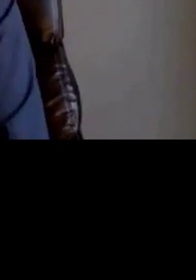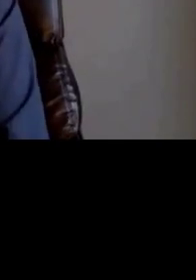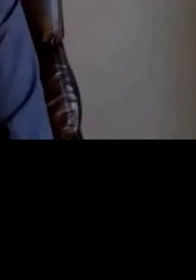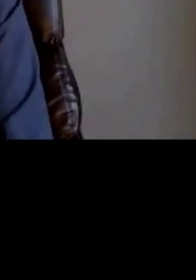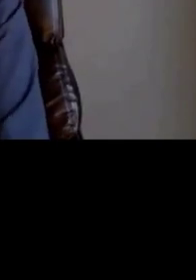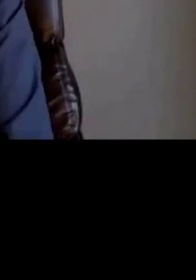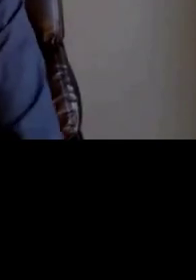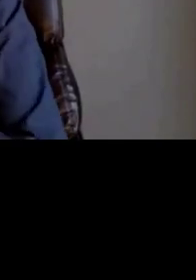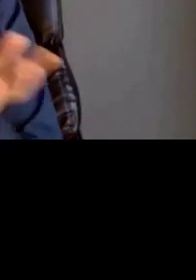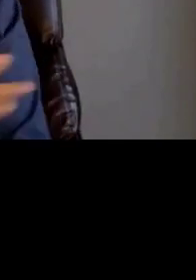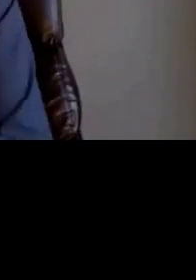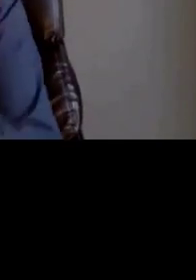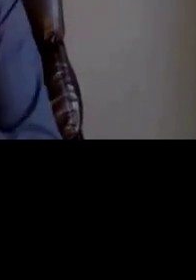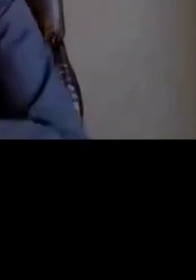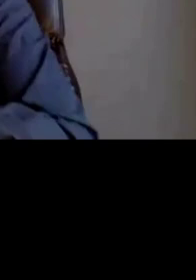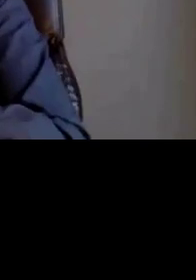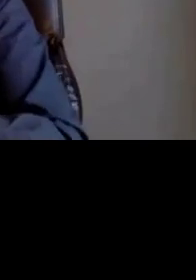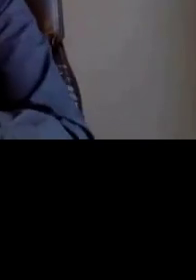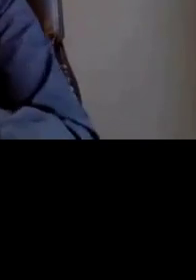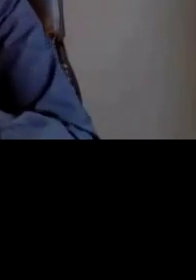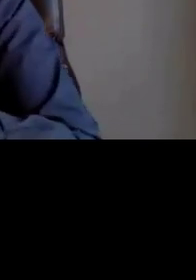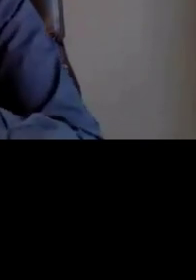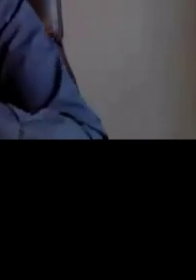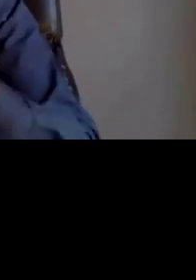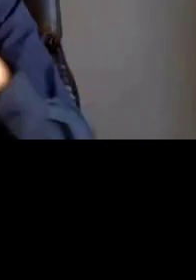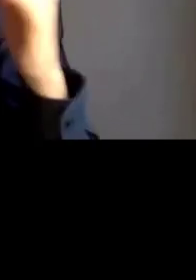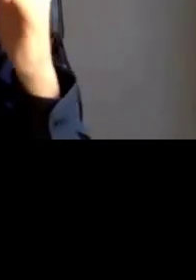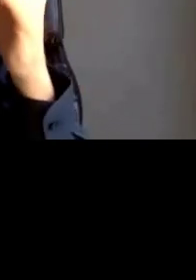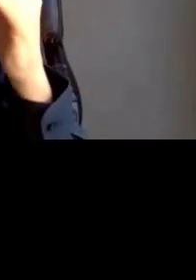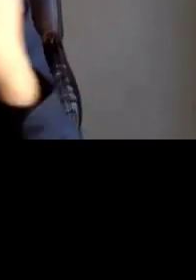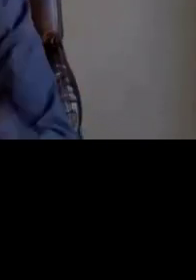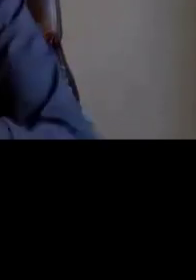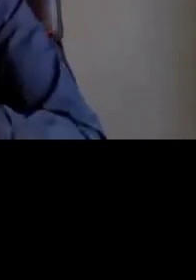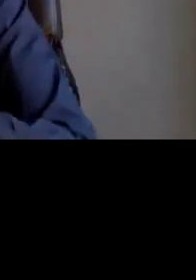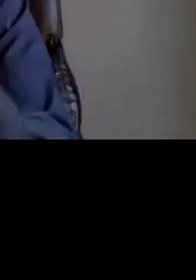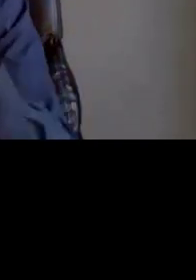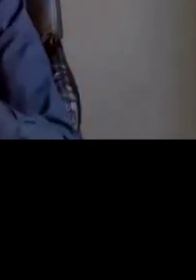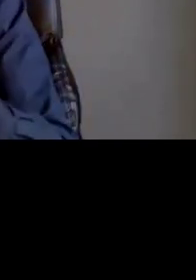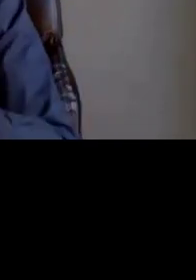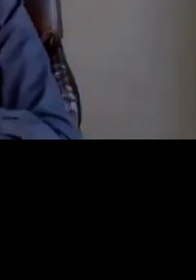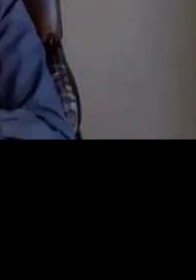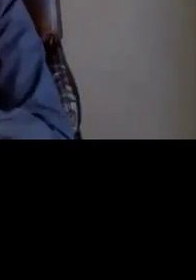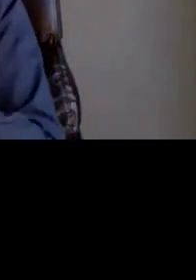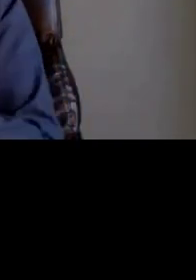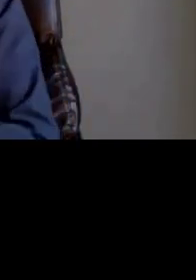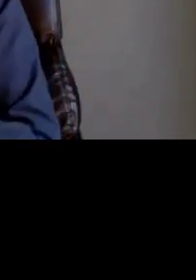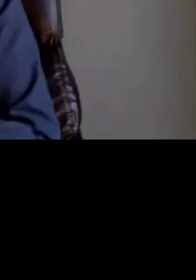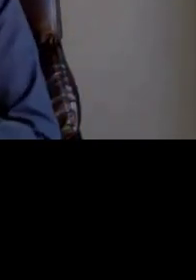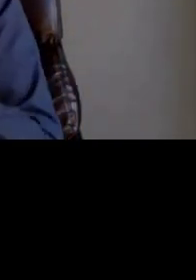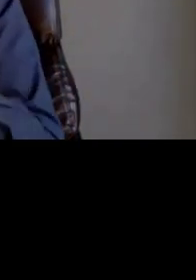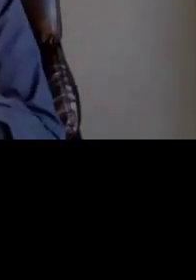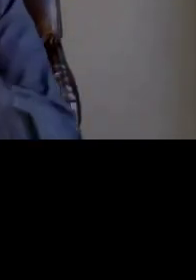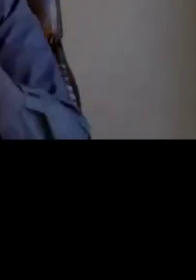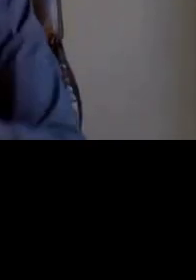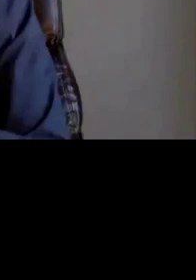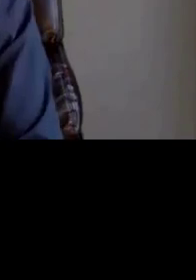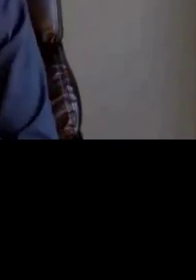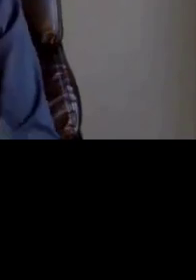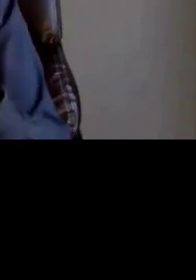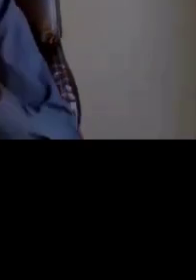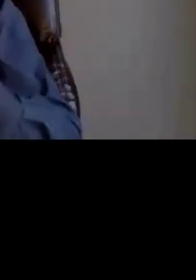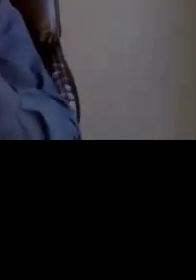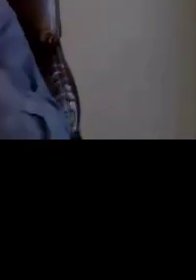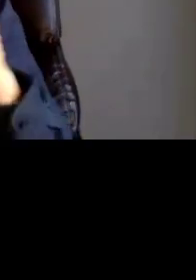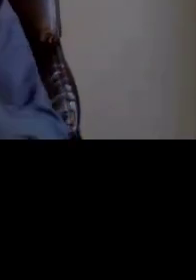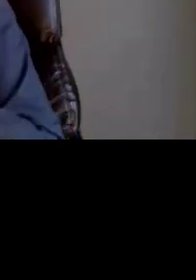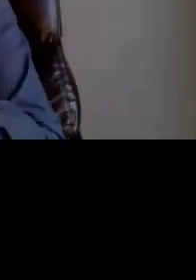diversity, to incorporate individuals like new investigators, individuals from diverse backgrounds, as well as those individuals